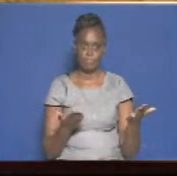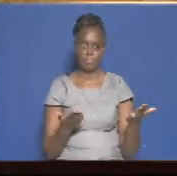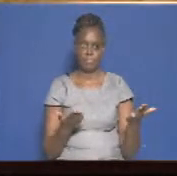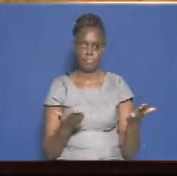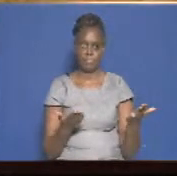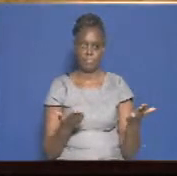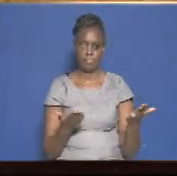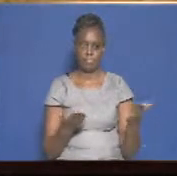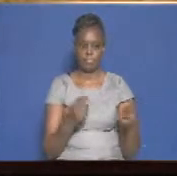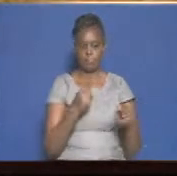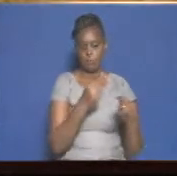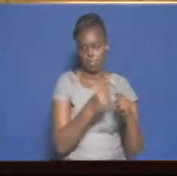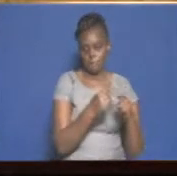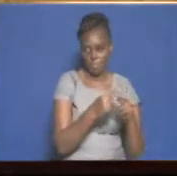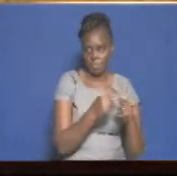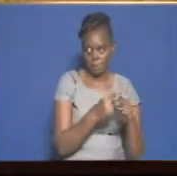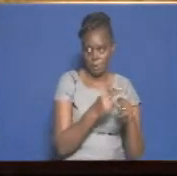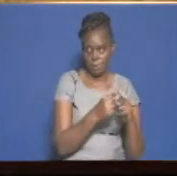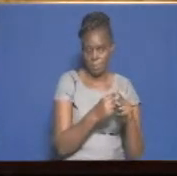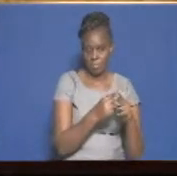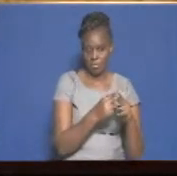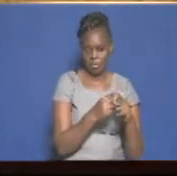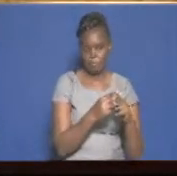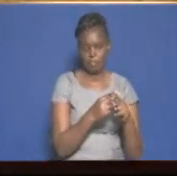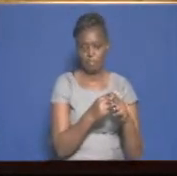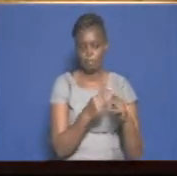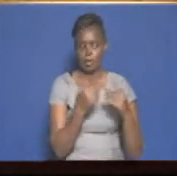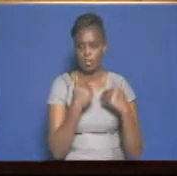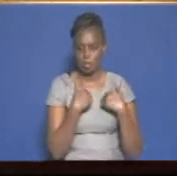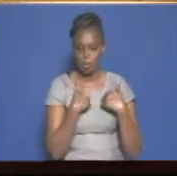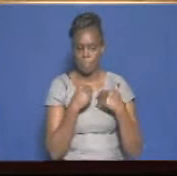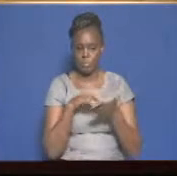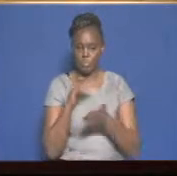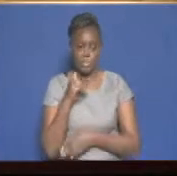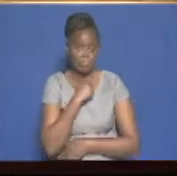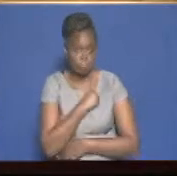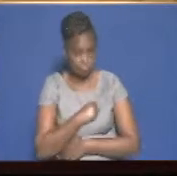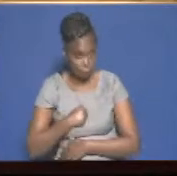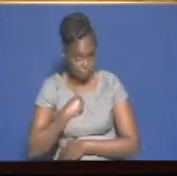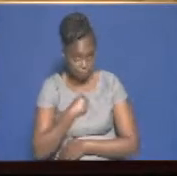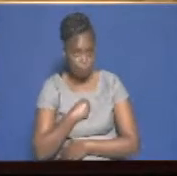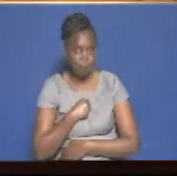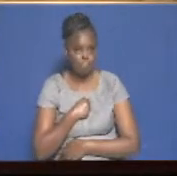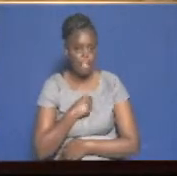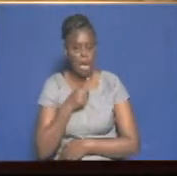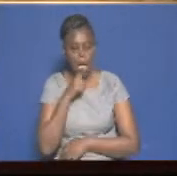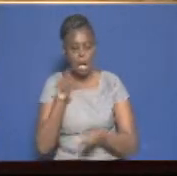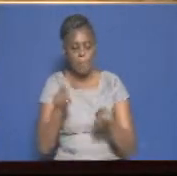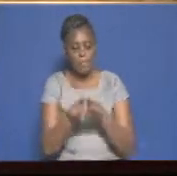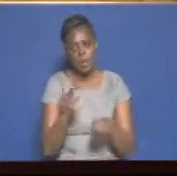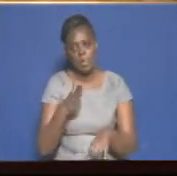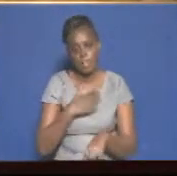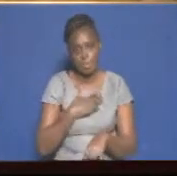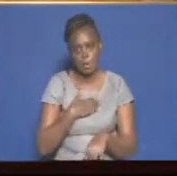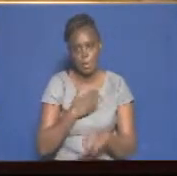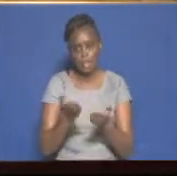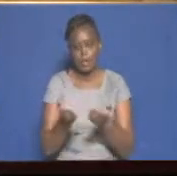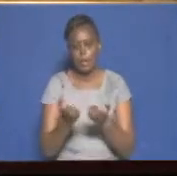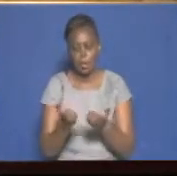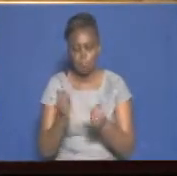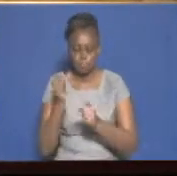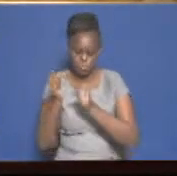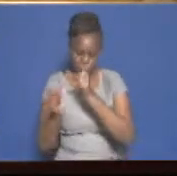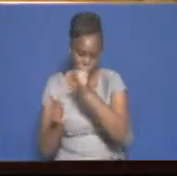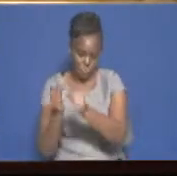the need between you having to eulogize our late brother and the need for us to go